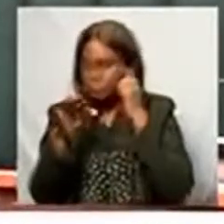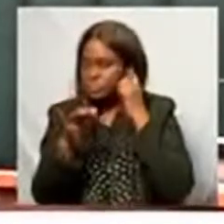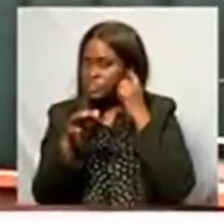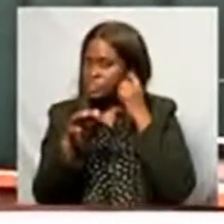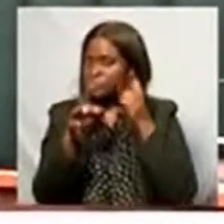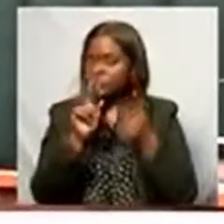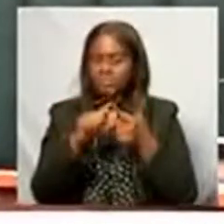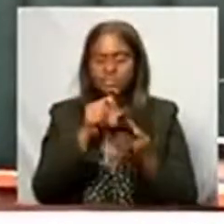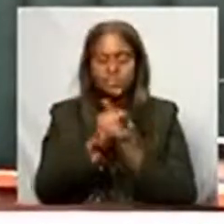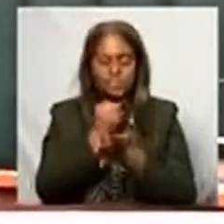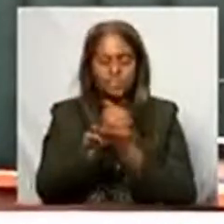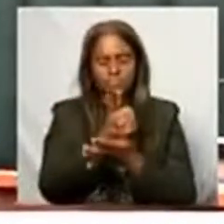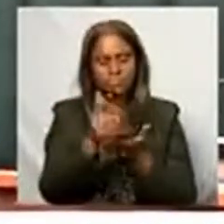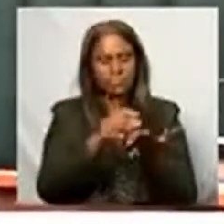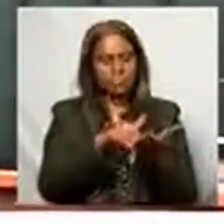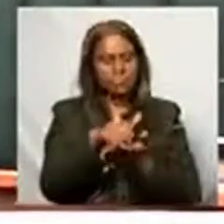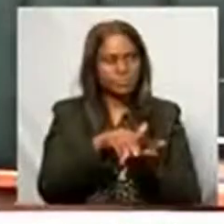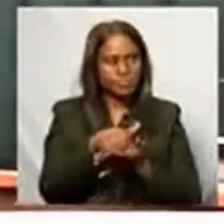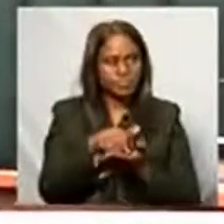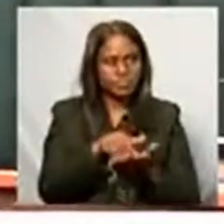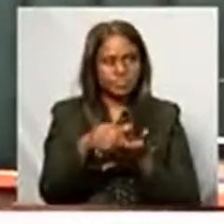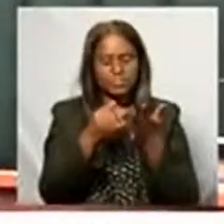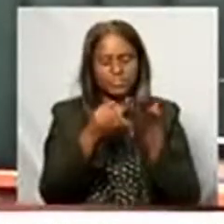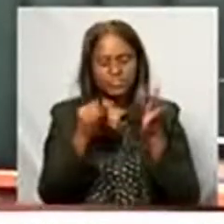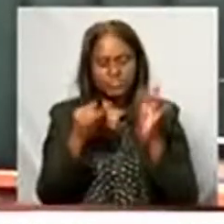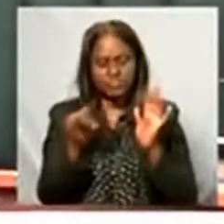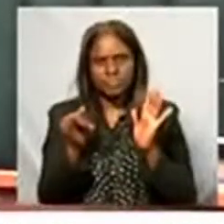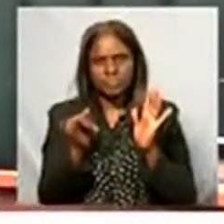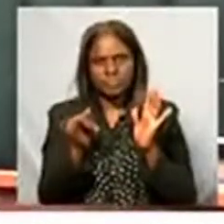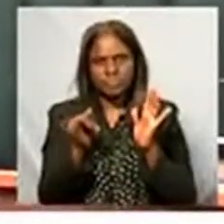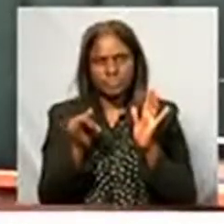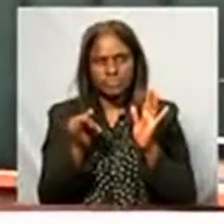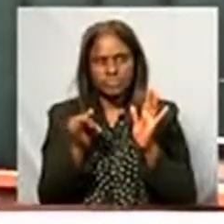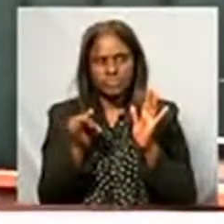address any weaknesses identified,